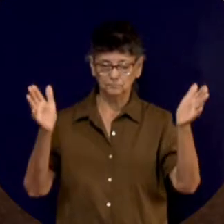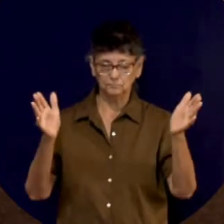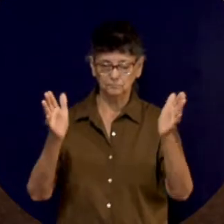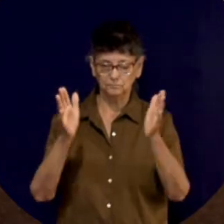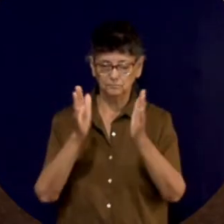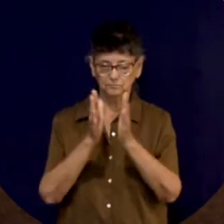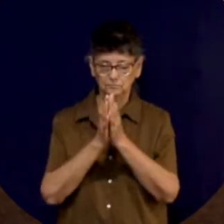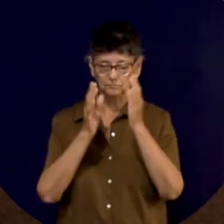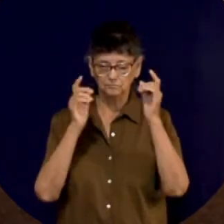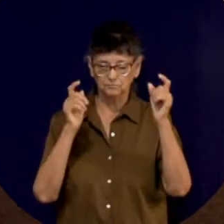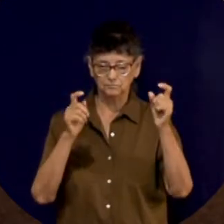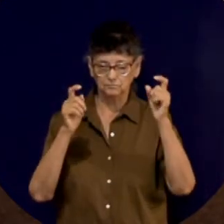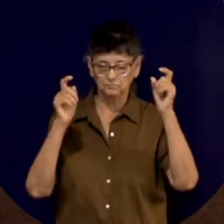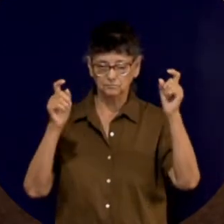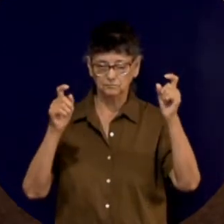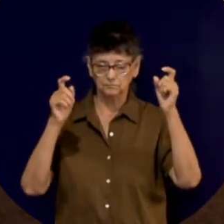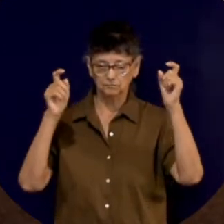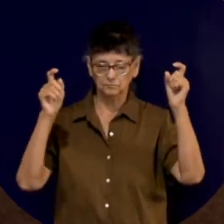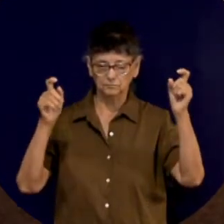alleluia,